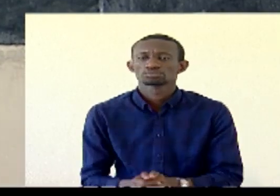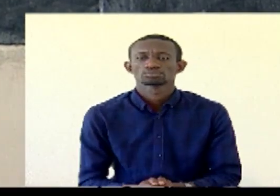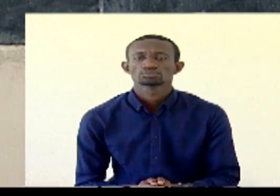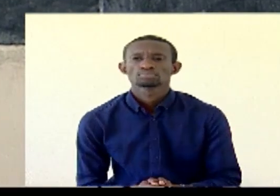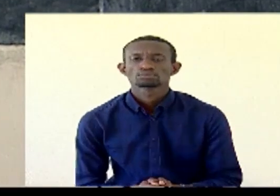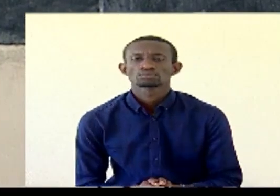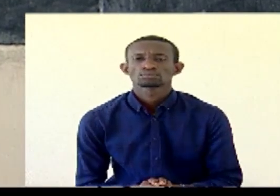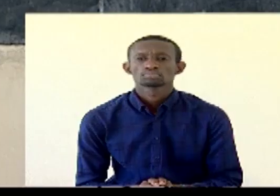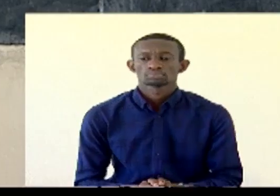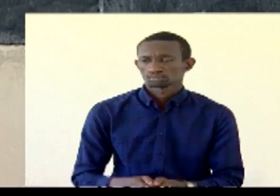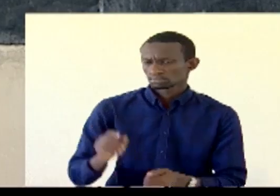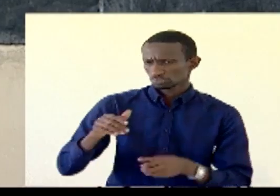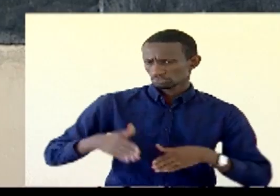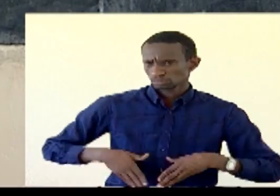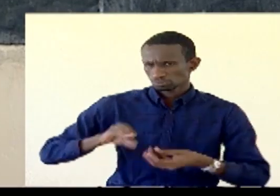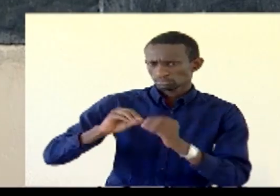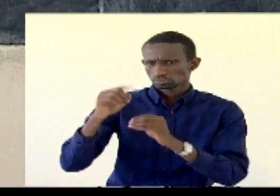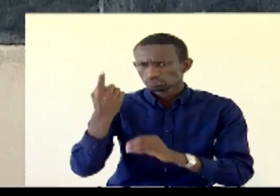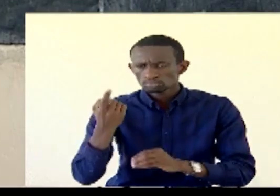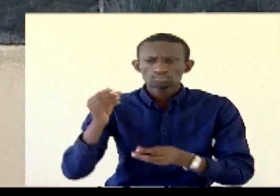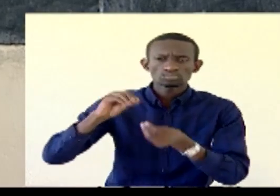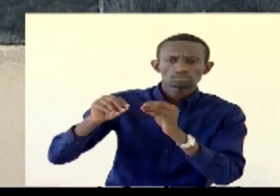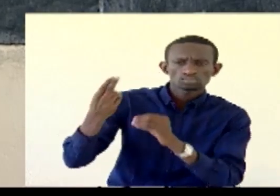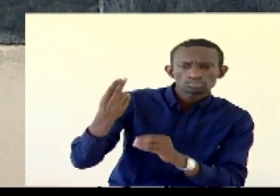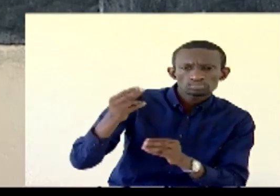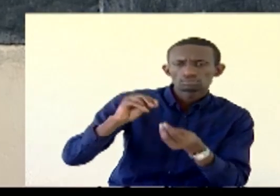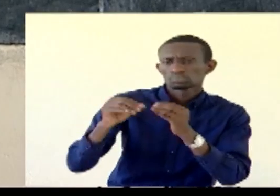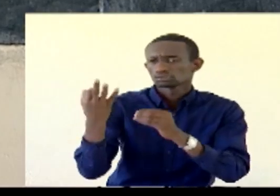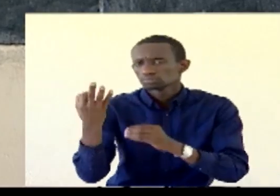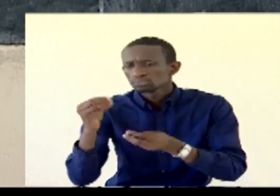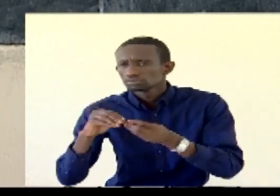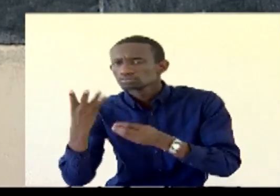we had number 1, we had number 2, we had number 3, we had